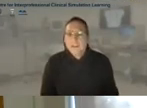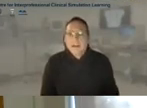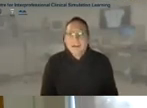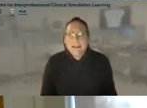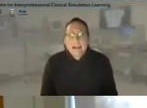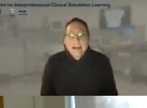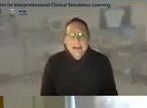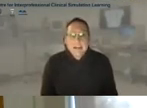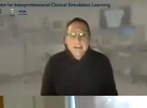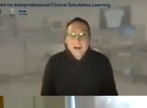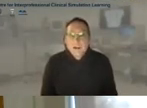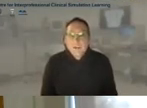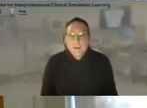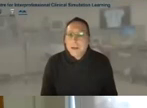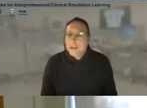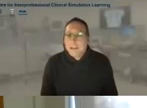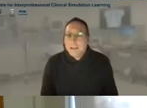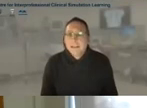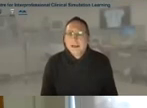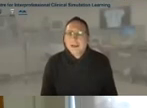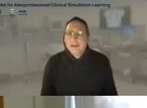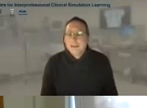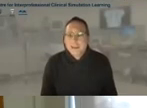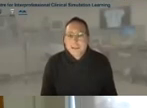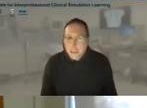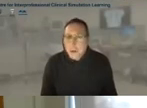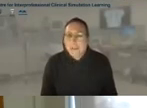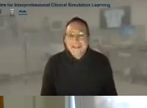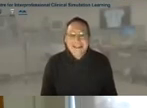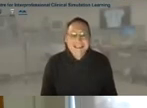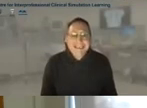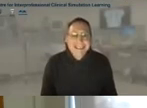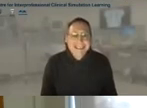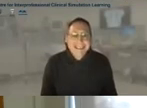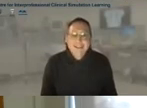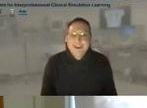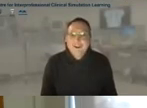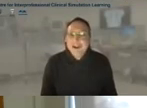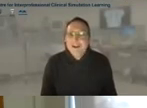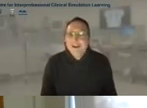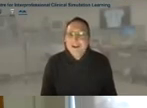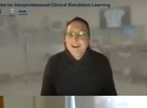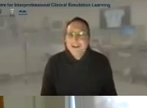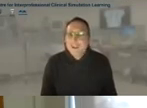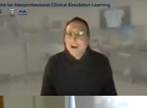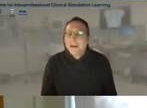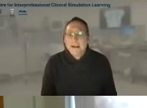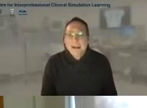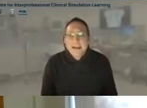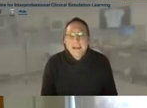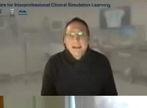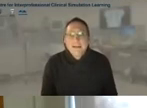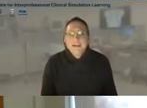to be here, and invite you, if you want, as Sarah mentioned, to take a moment and think about where you are